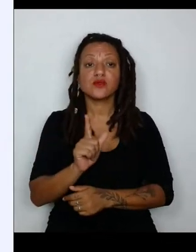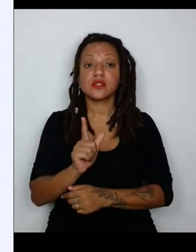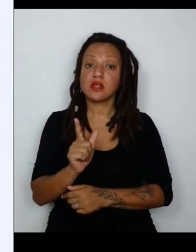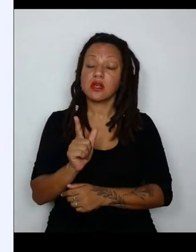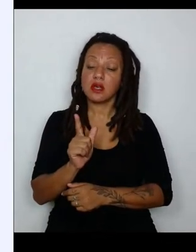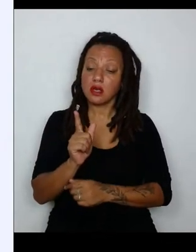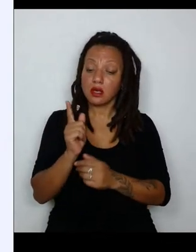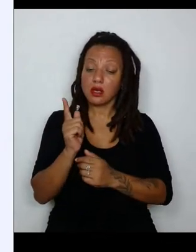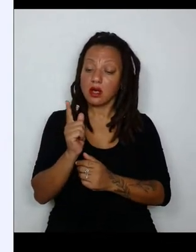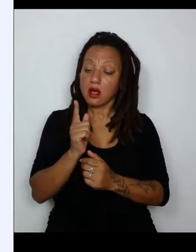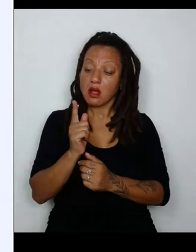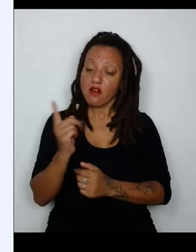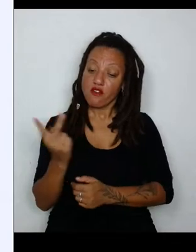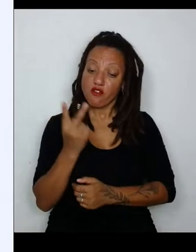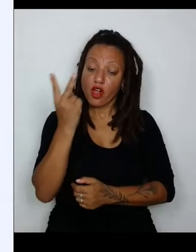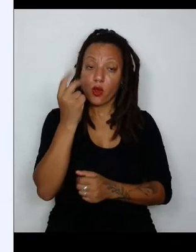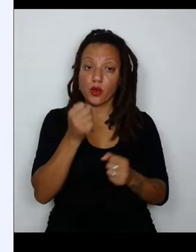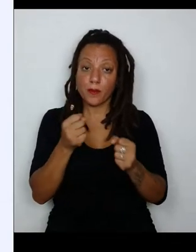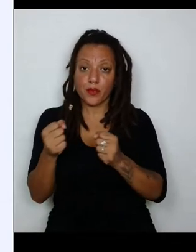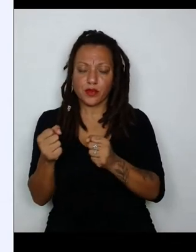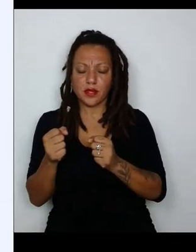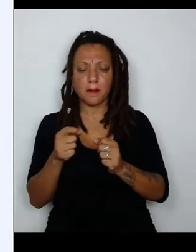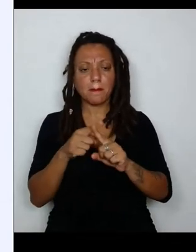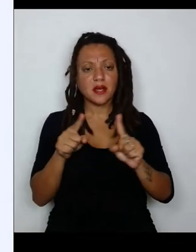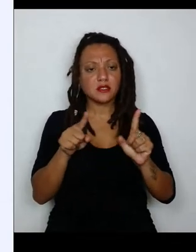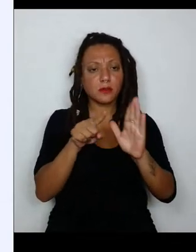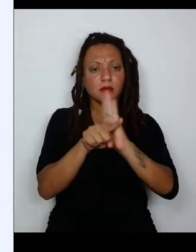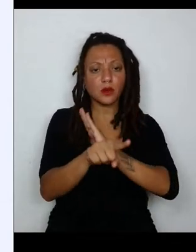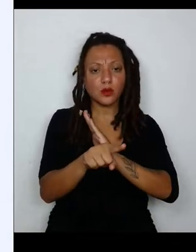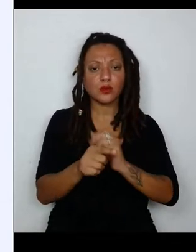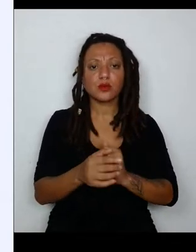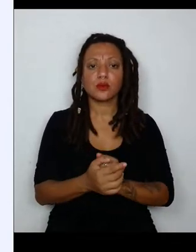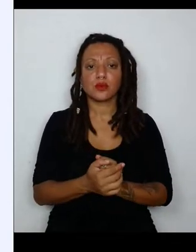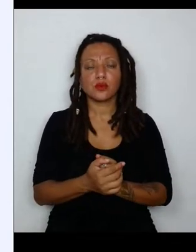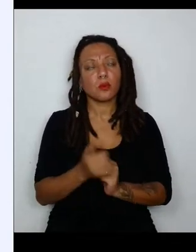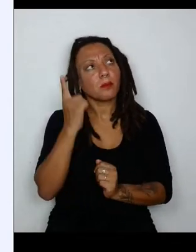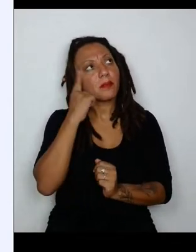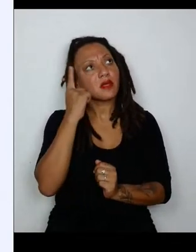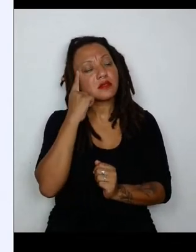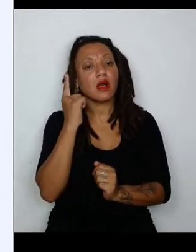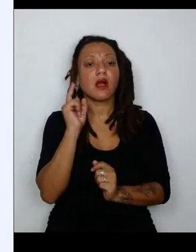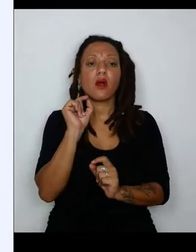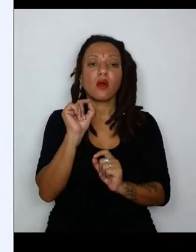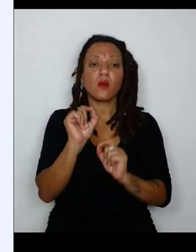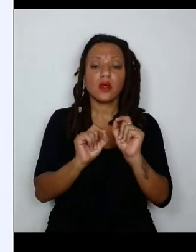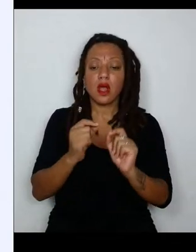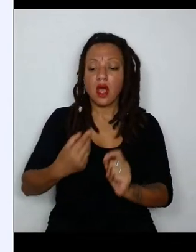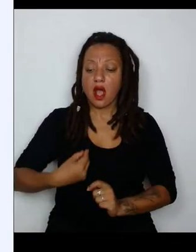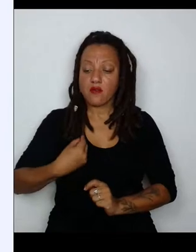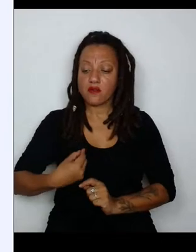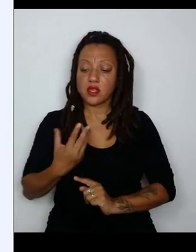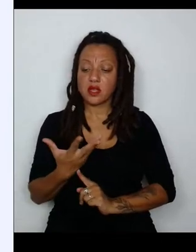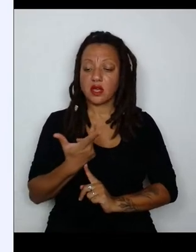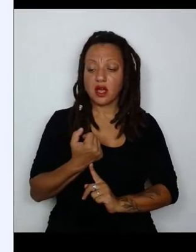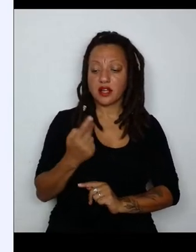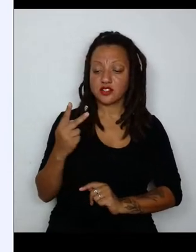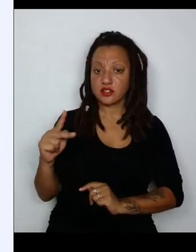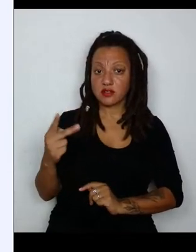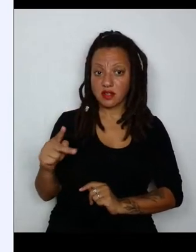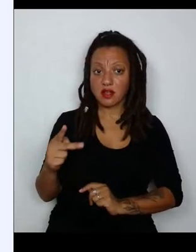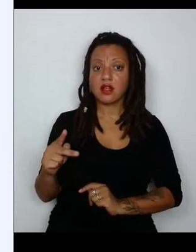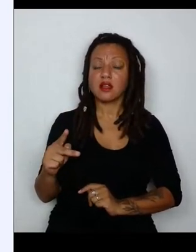but to what extent we should now ask were gogan's life and art selectively appropriated by the patriarchy to serve its own